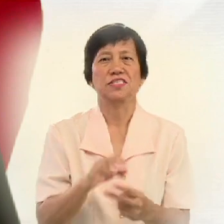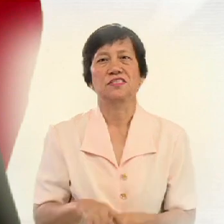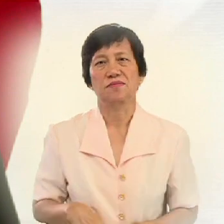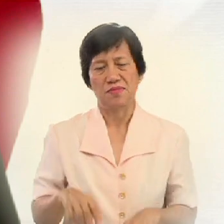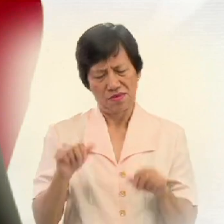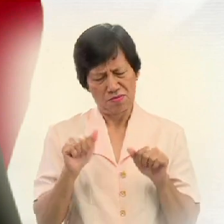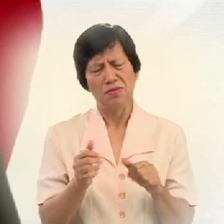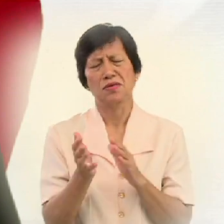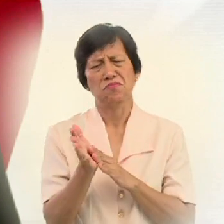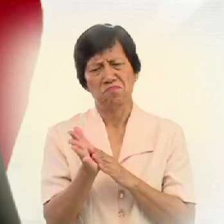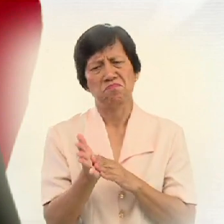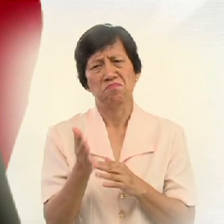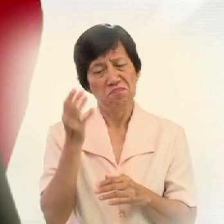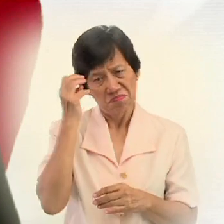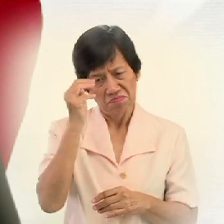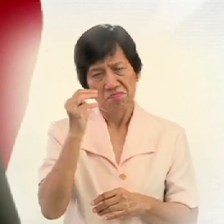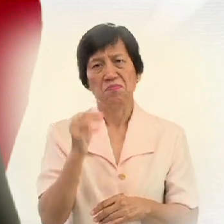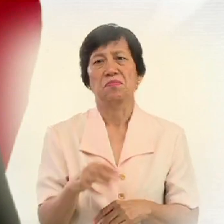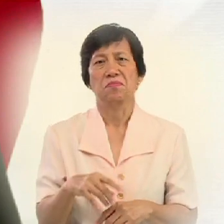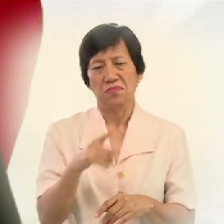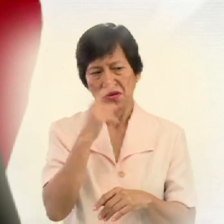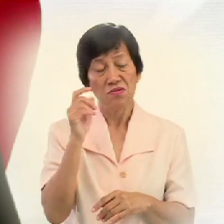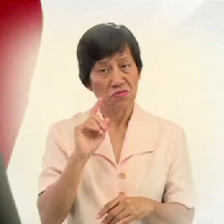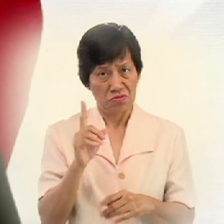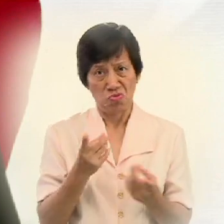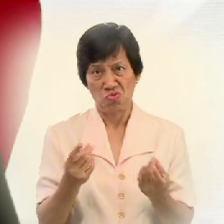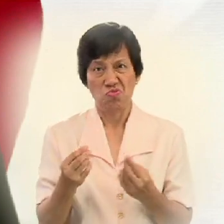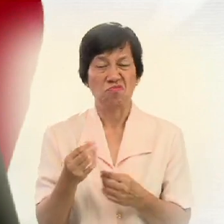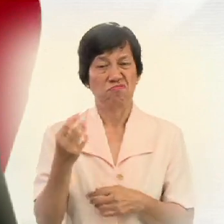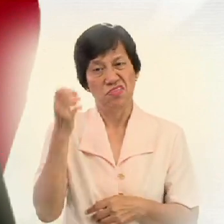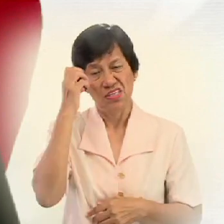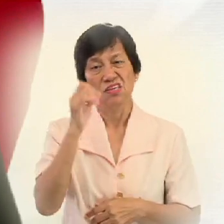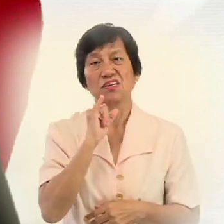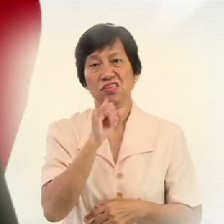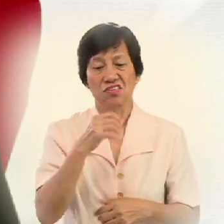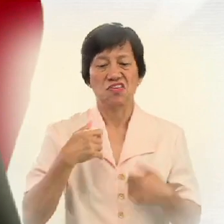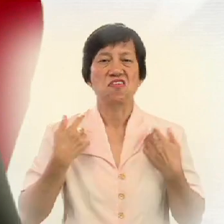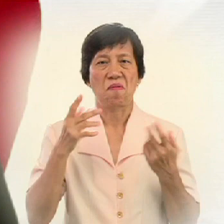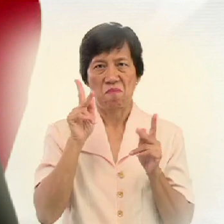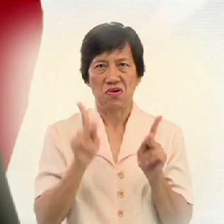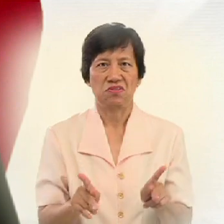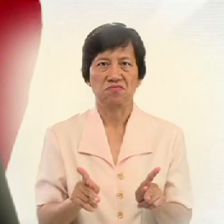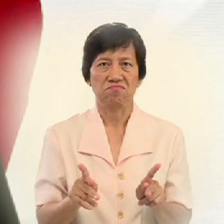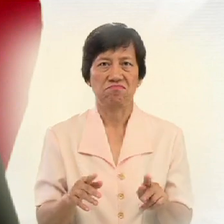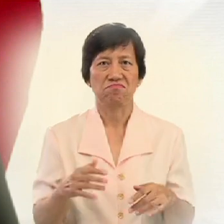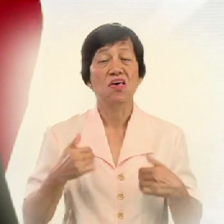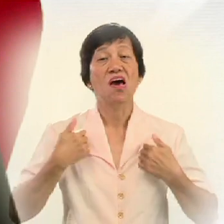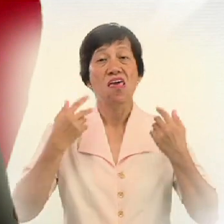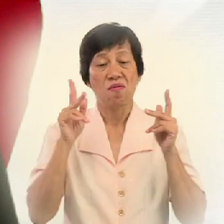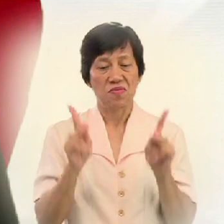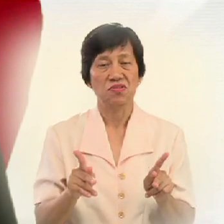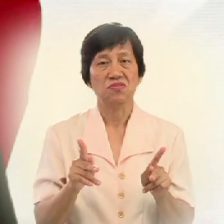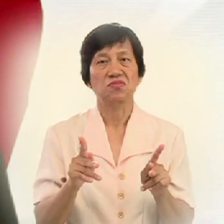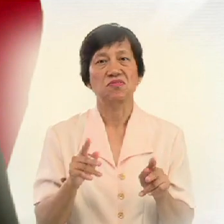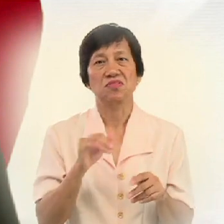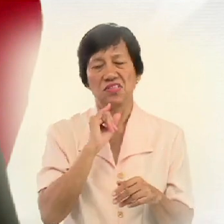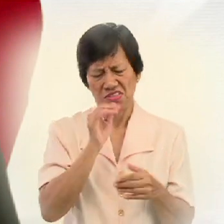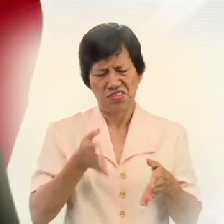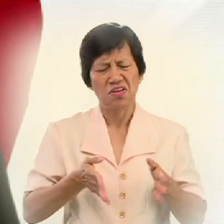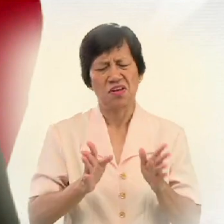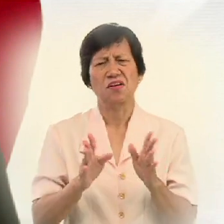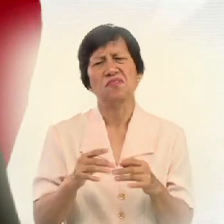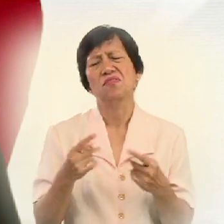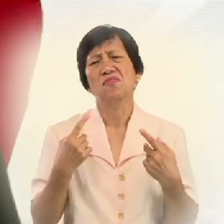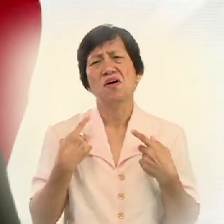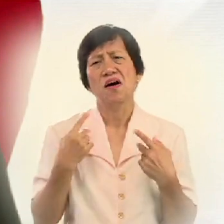we do? He is a young person. A young person, is privileged to have some sort of